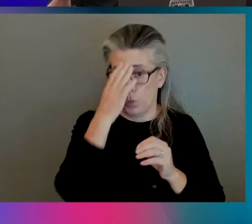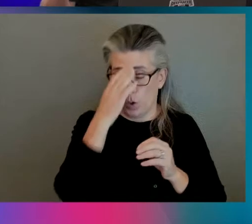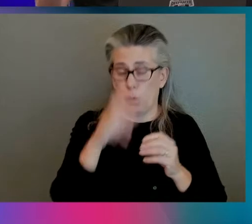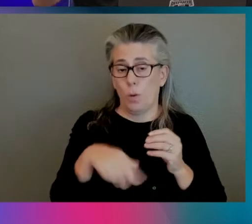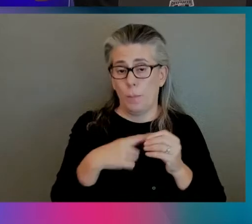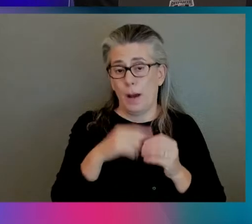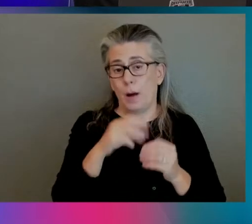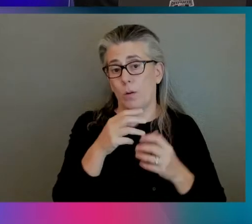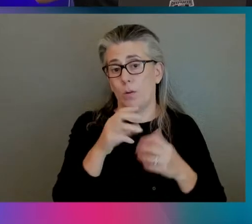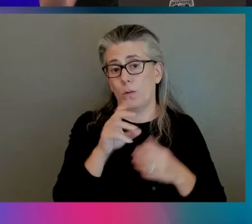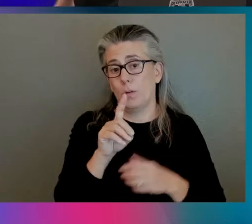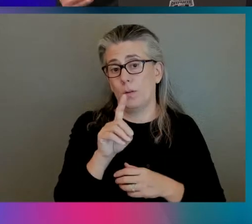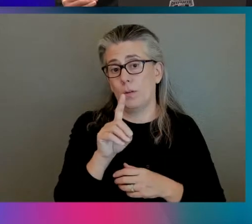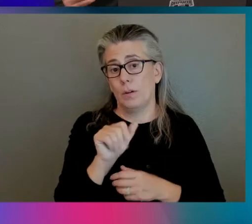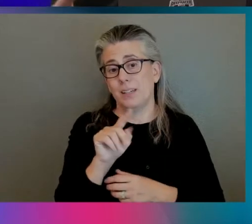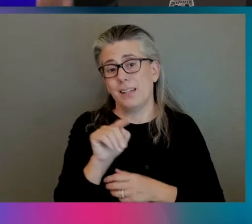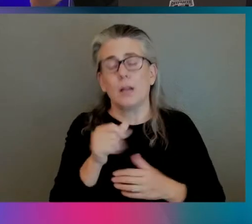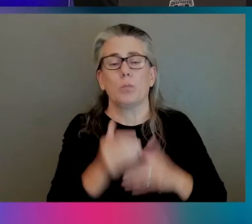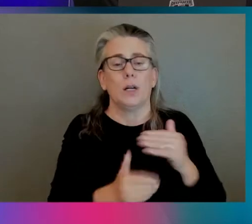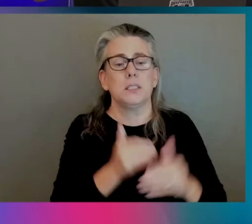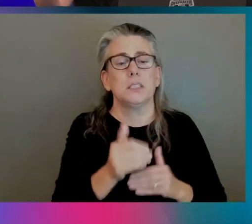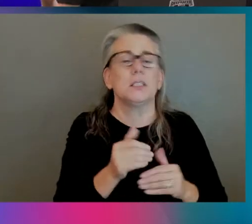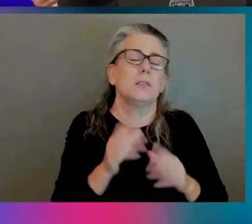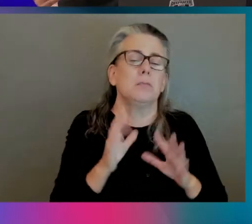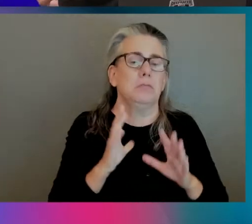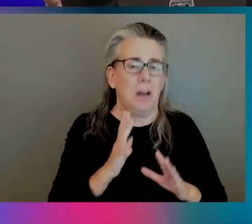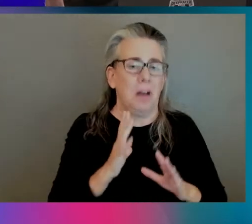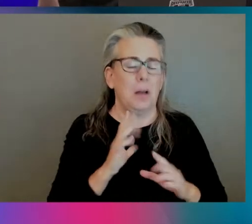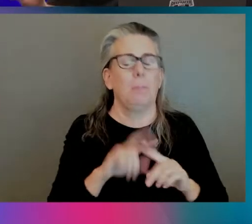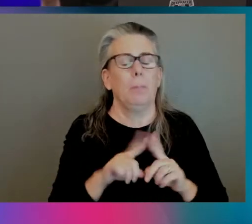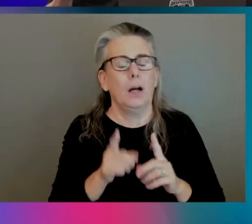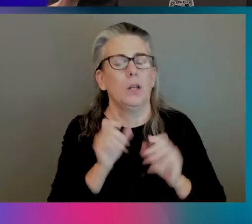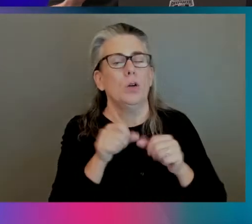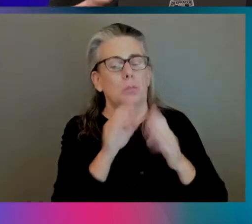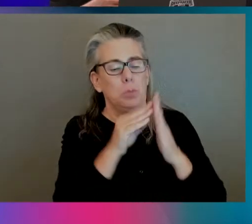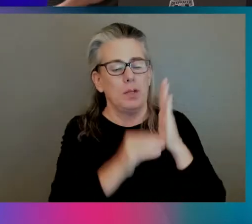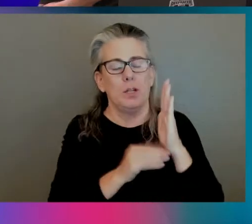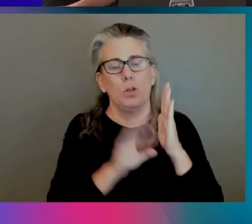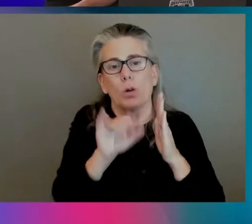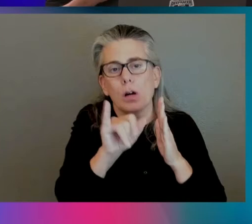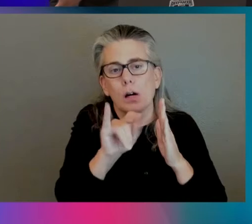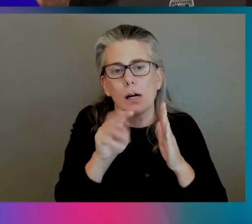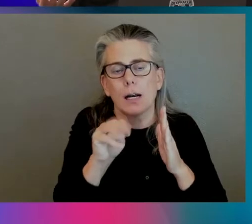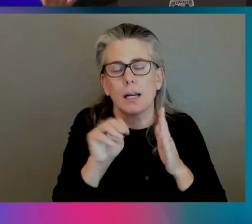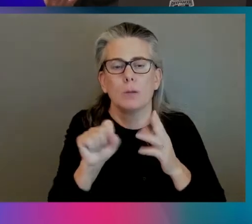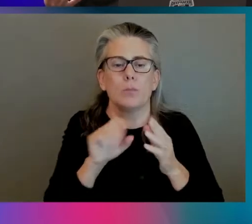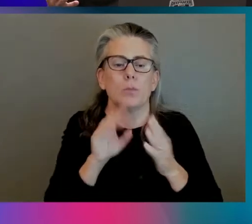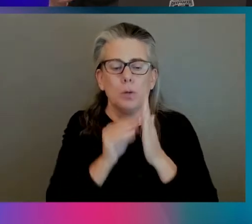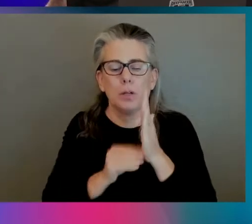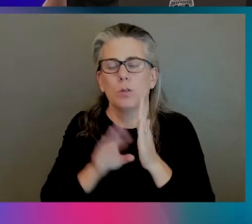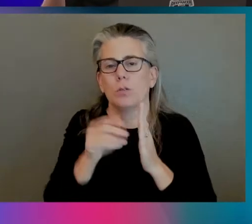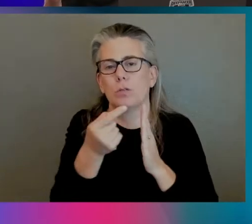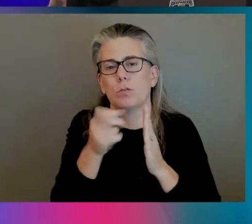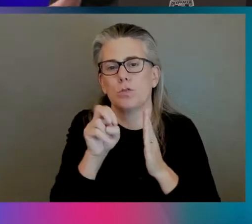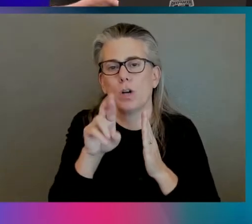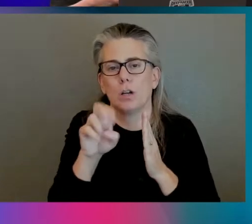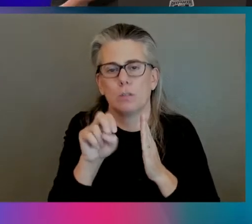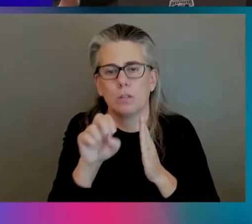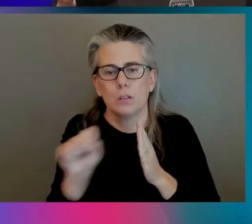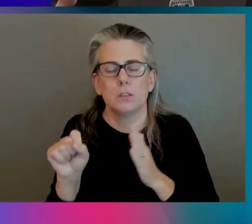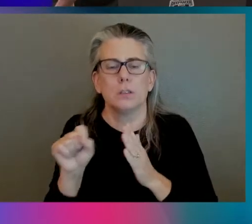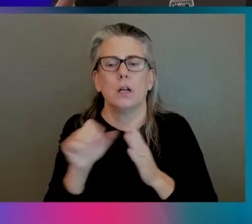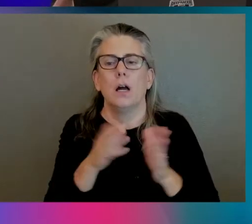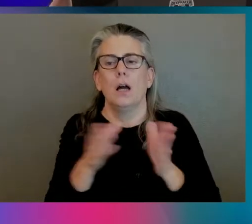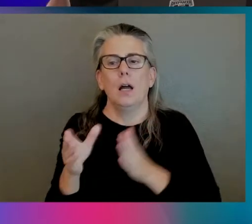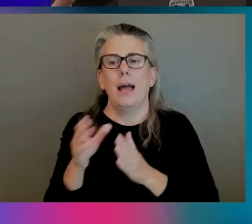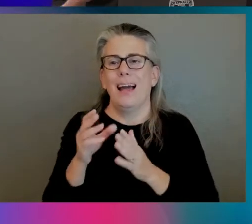you need to know is put in your items, put in the genres, but there is a lot of work. That's where my team specifically focuses, is talking with